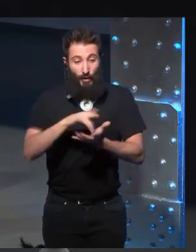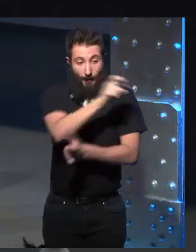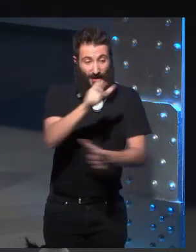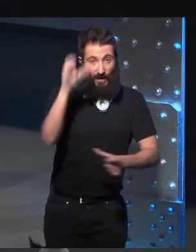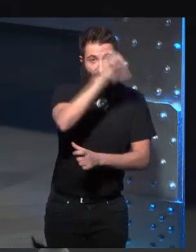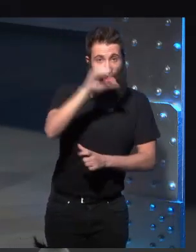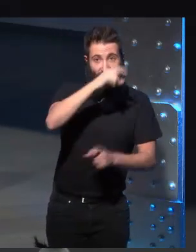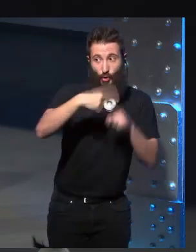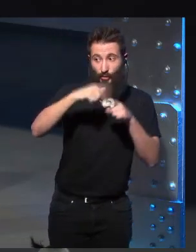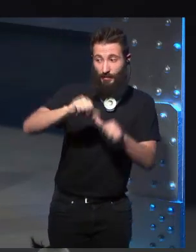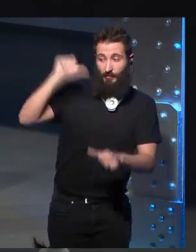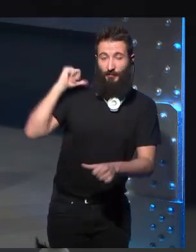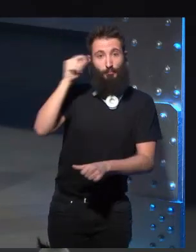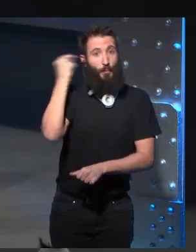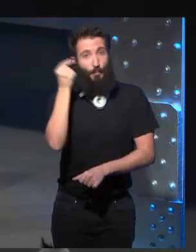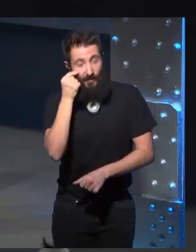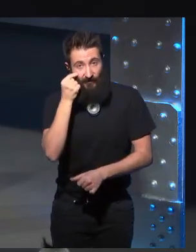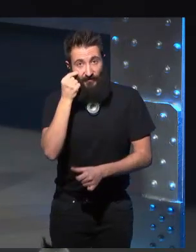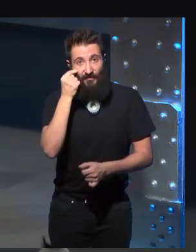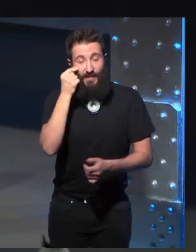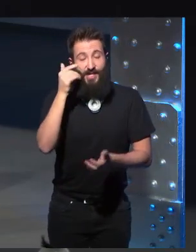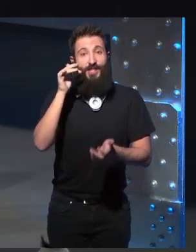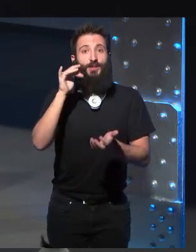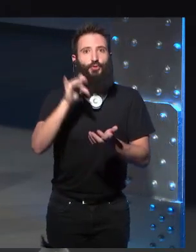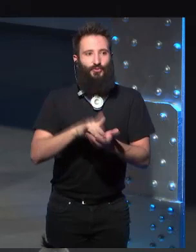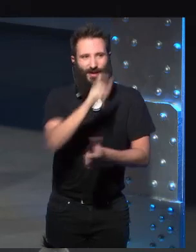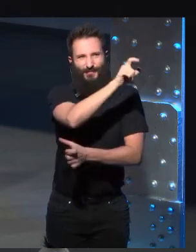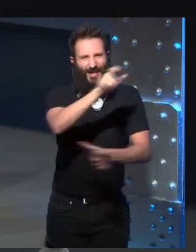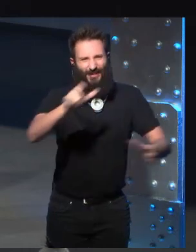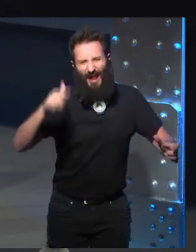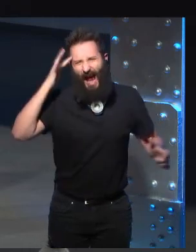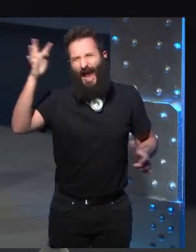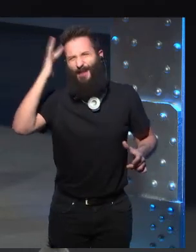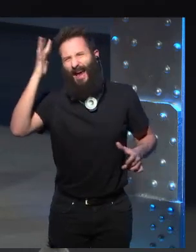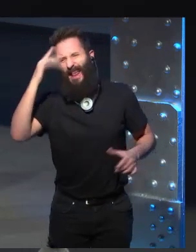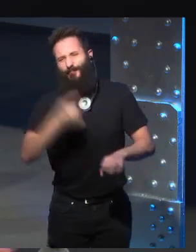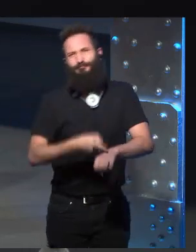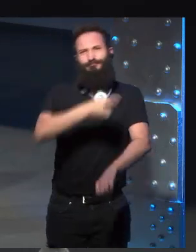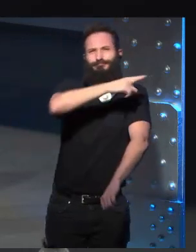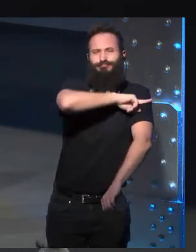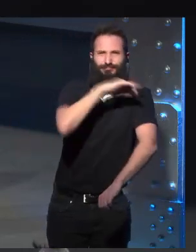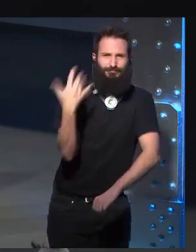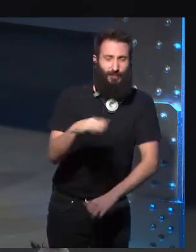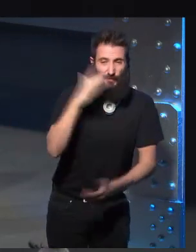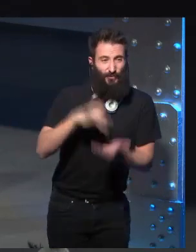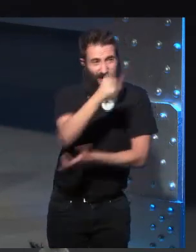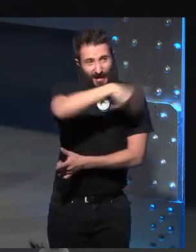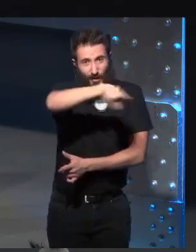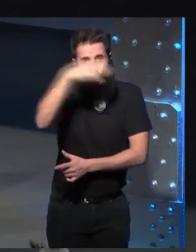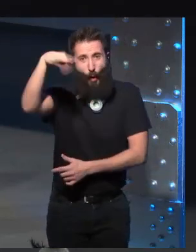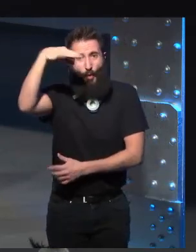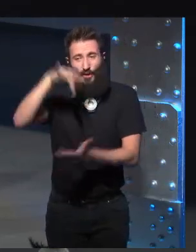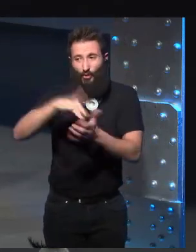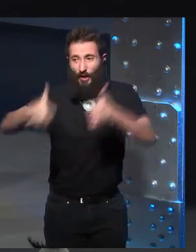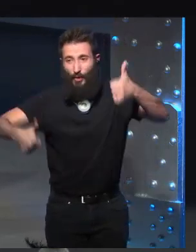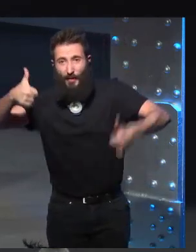discoveries, they're the most imaginative people I know. The only ones that could compete are